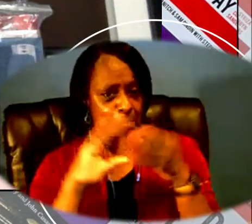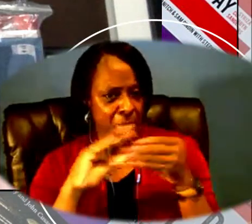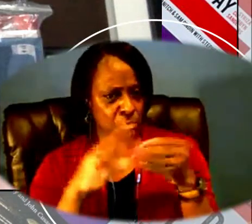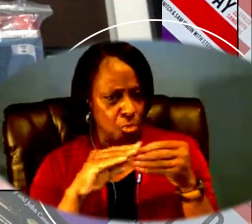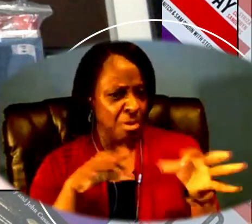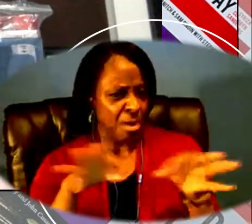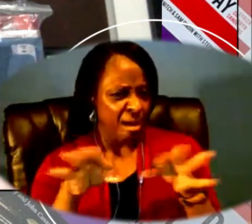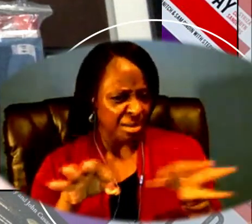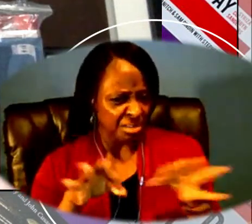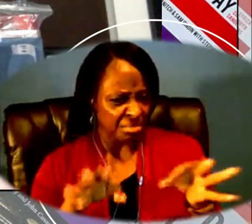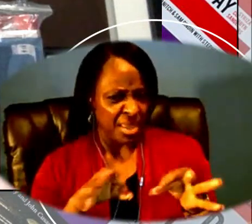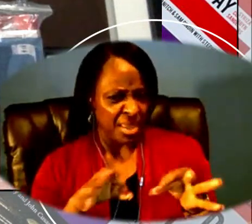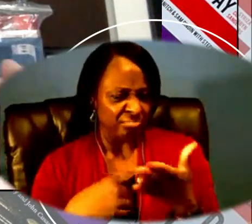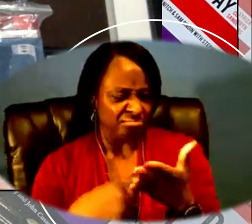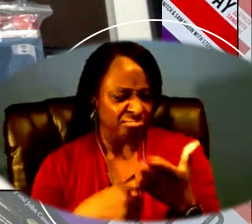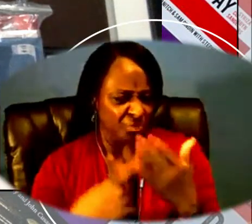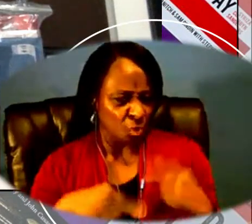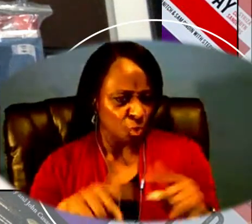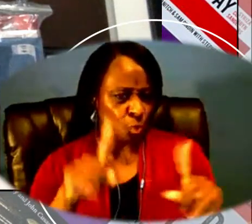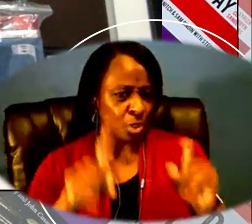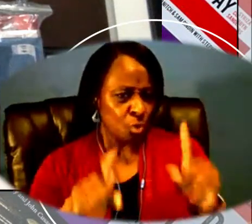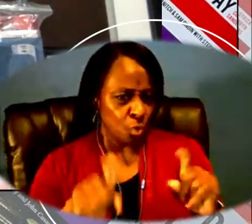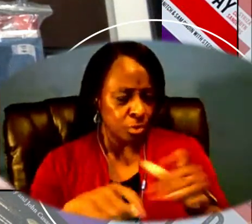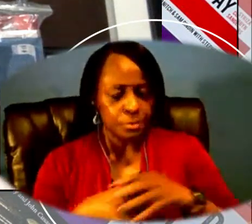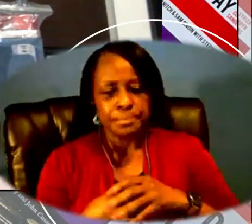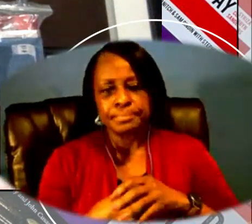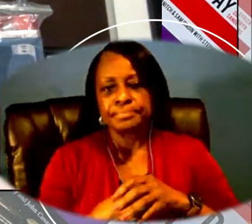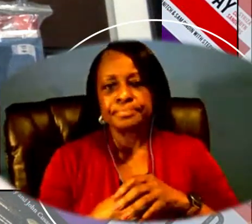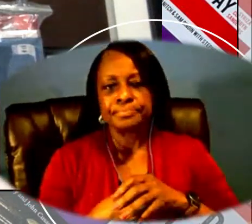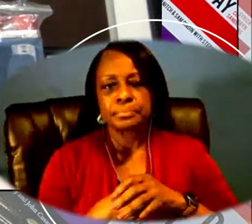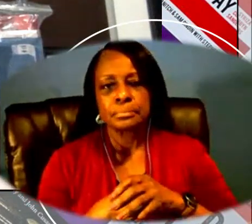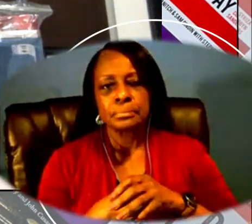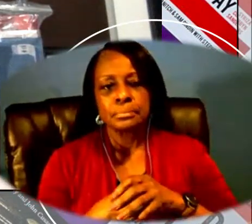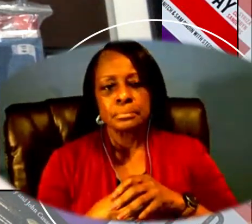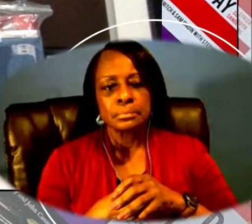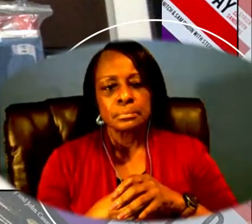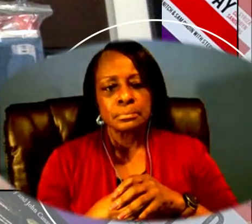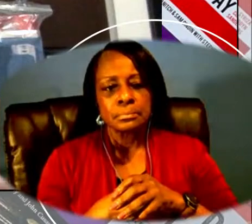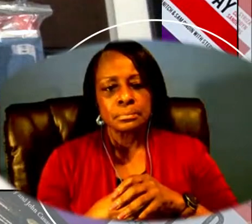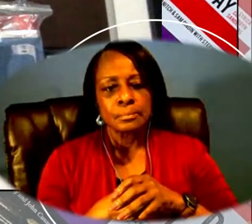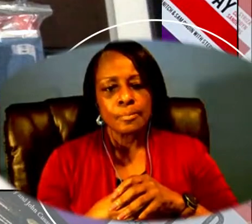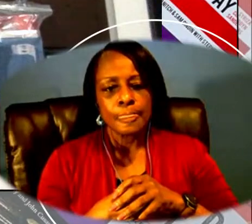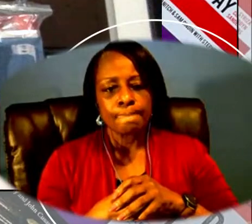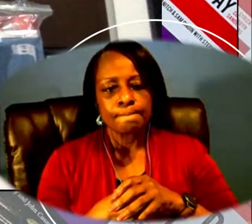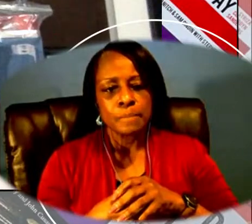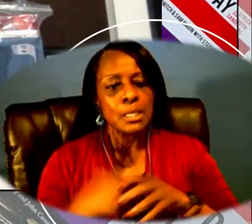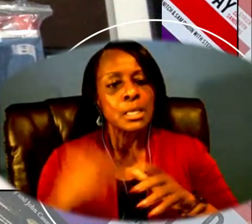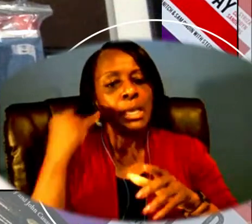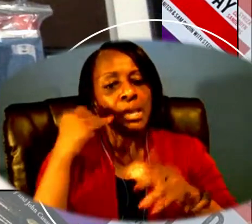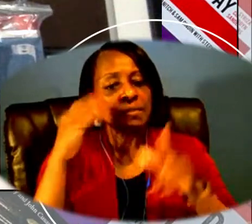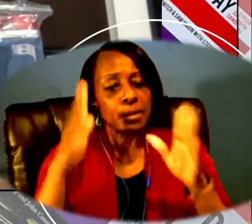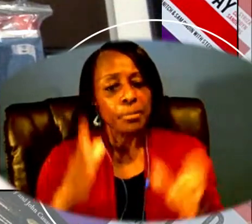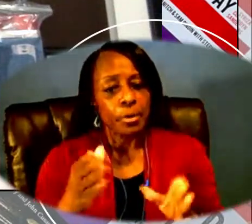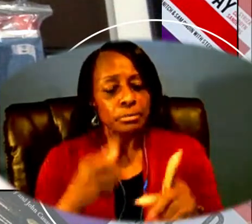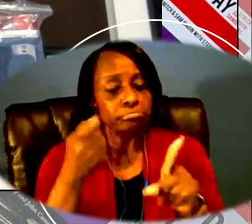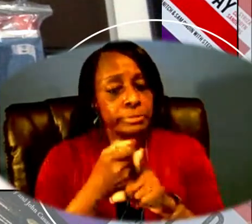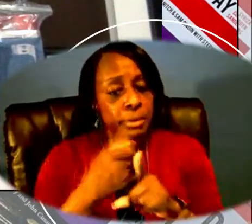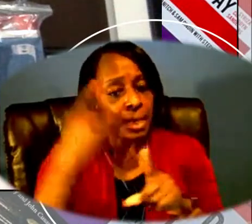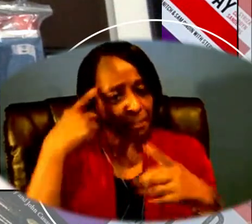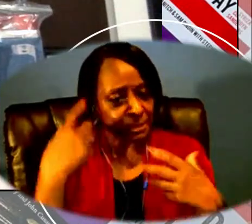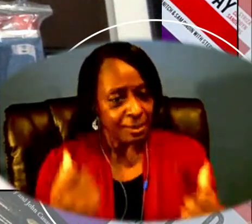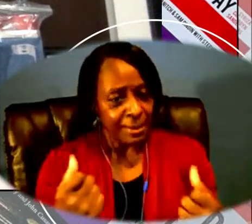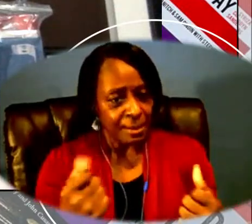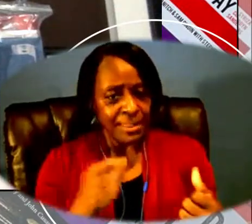we get to questions, is the part that if someone is enduring a mental health episode, that is not a time